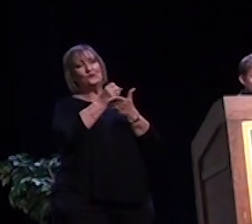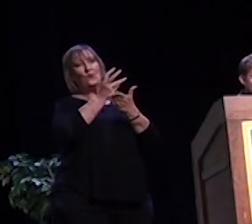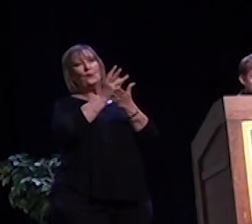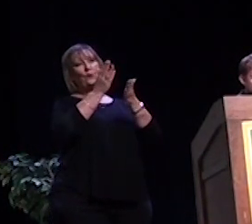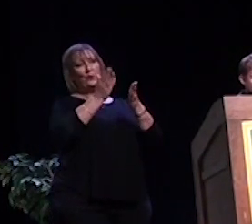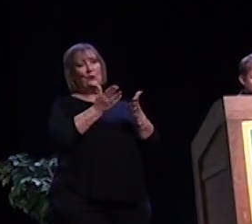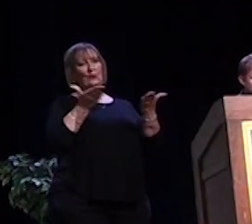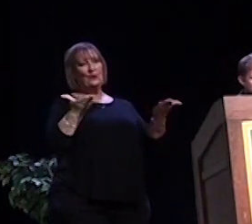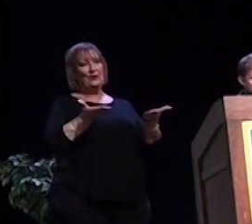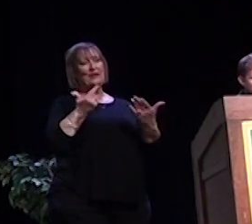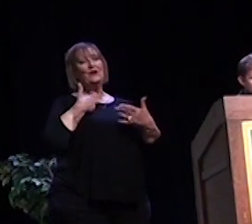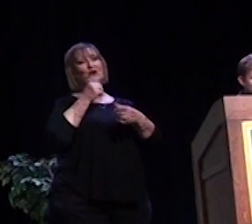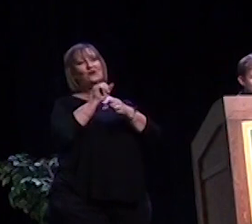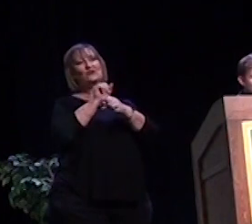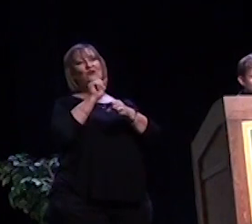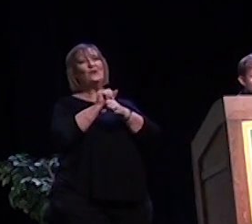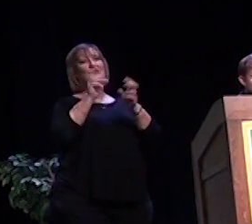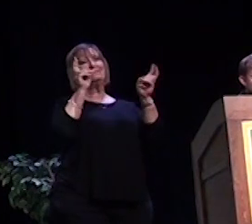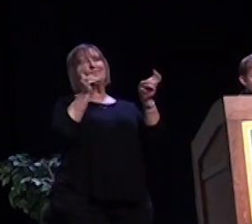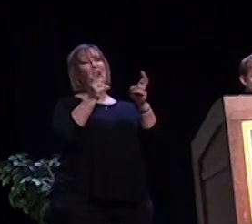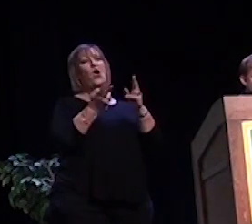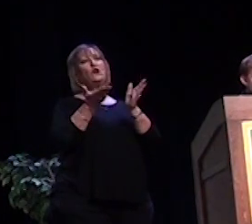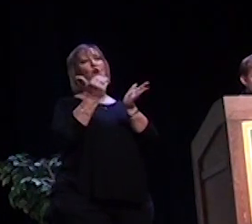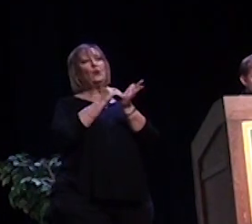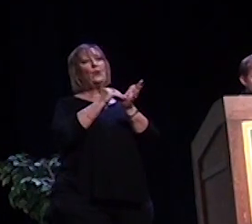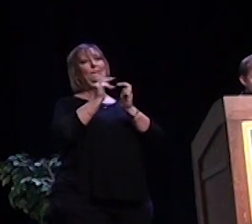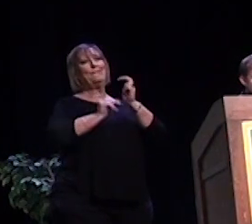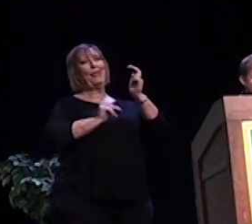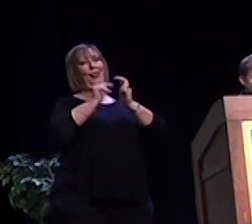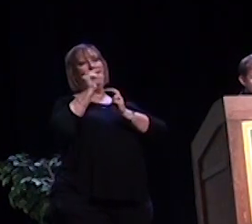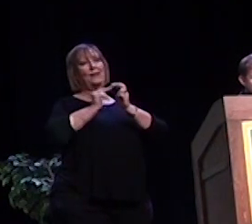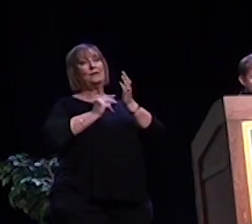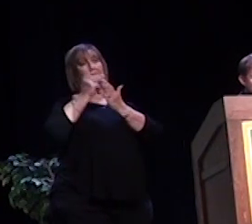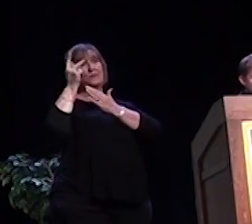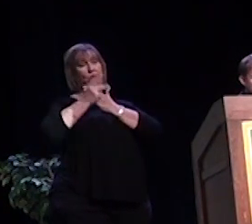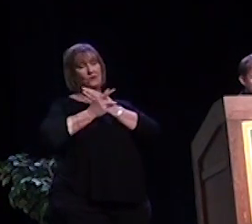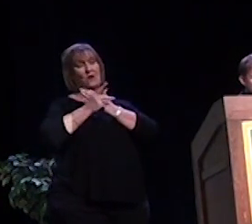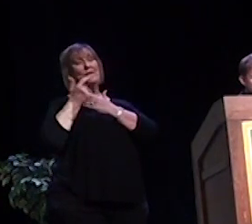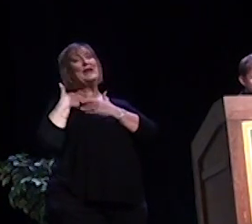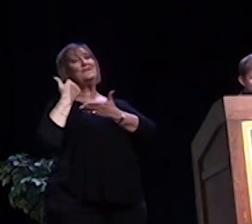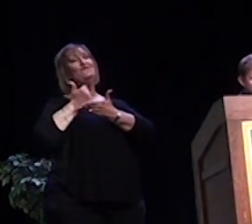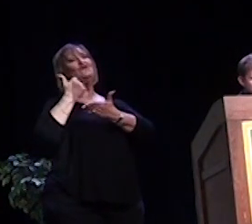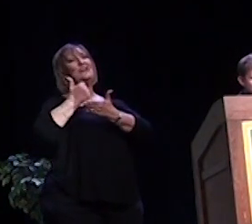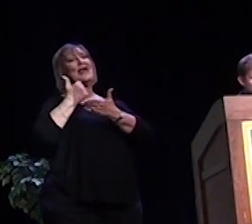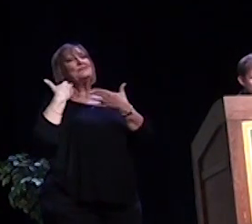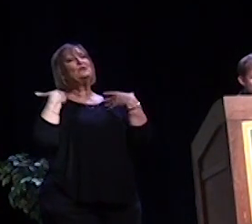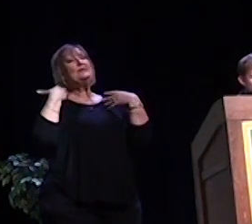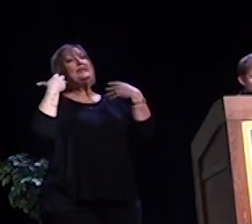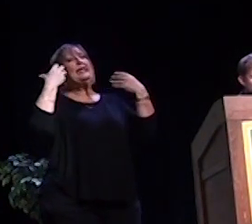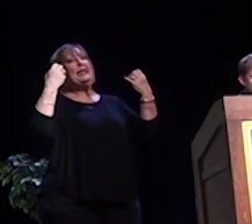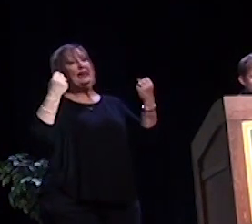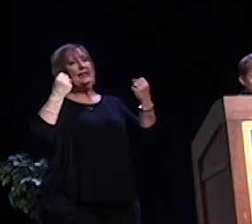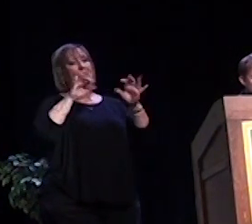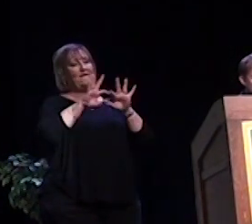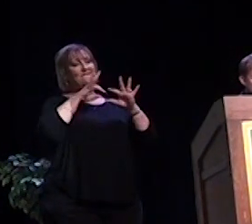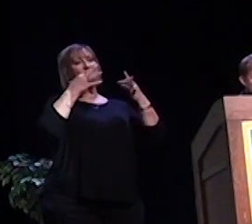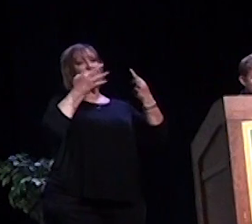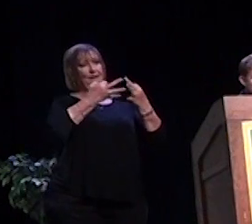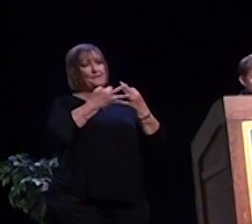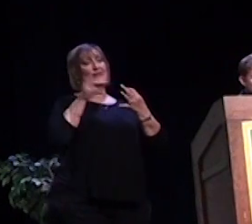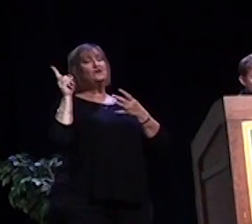manager for our Operation Rebuild program. She is also working as a therapist helping bring healing to families and adjunct